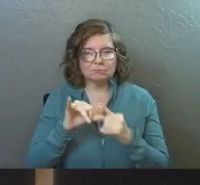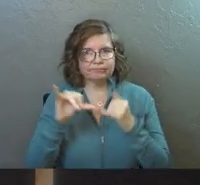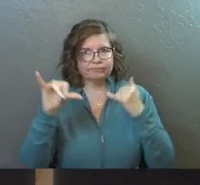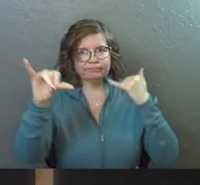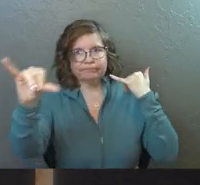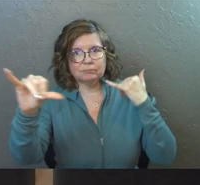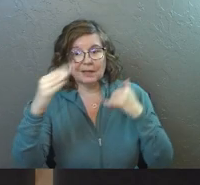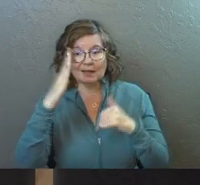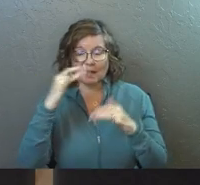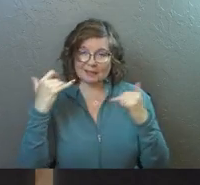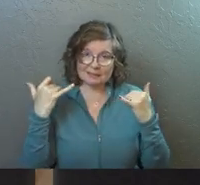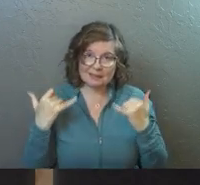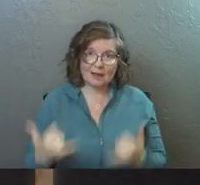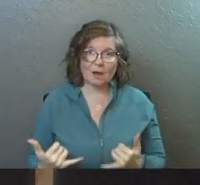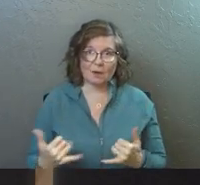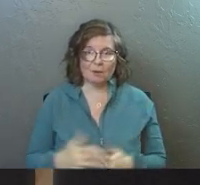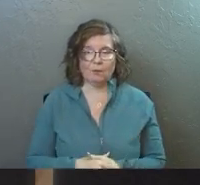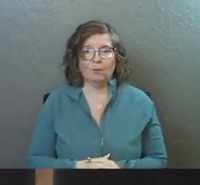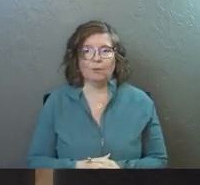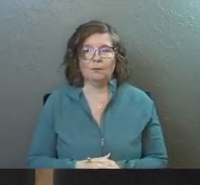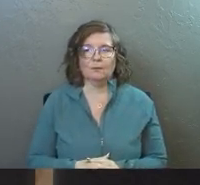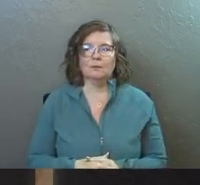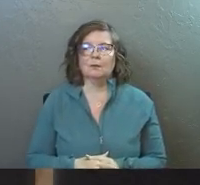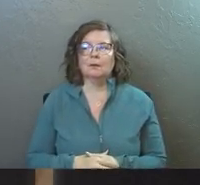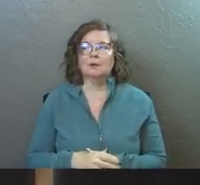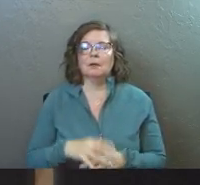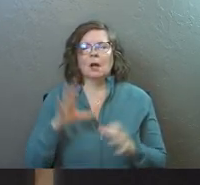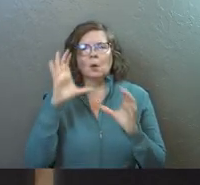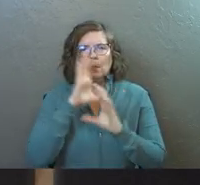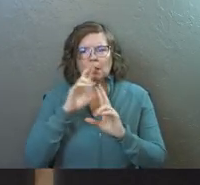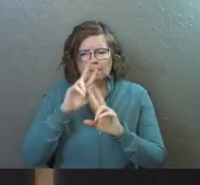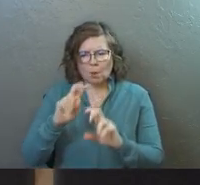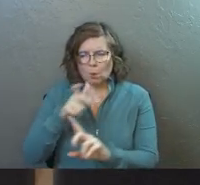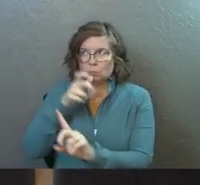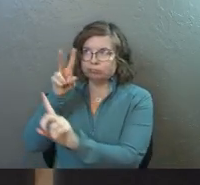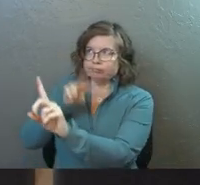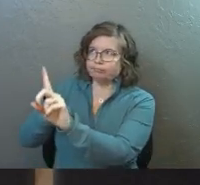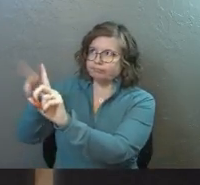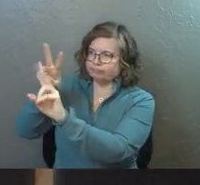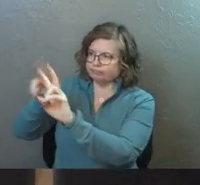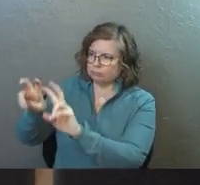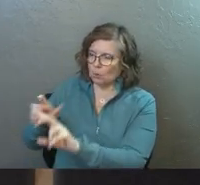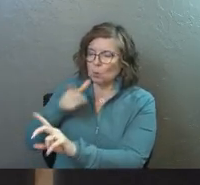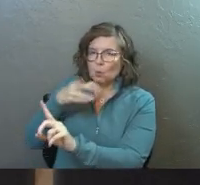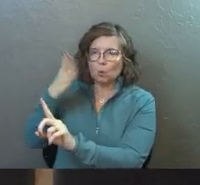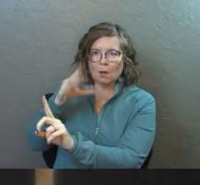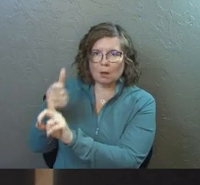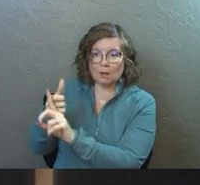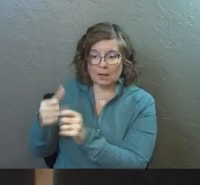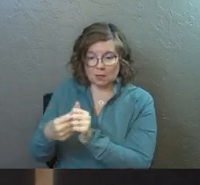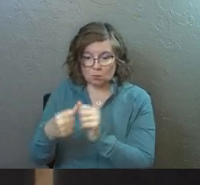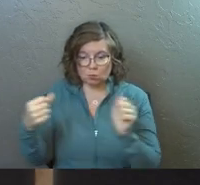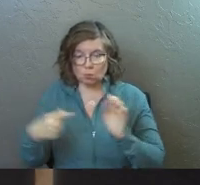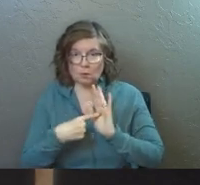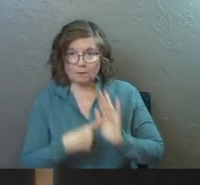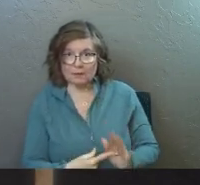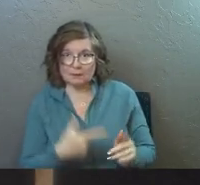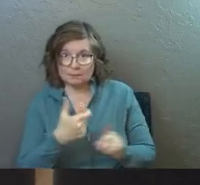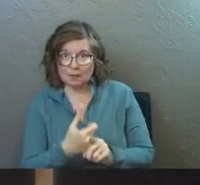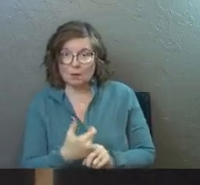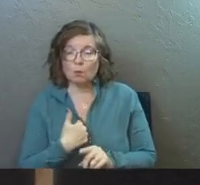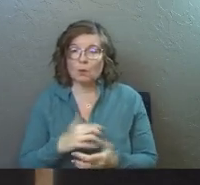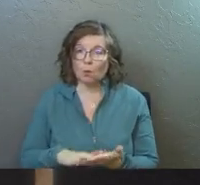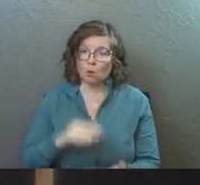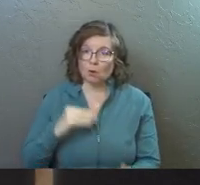is now. Now, as we explore who God is and how he reveals himself, we're going to get a whole lot more